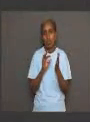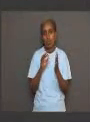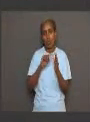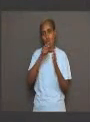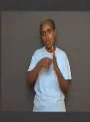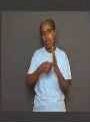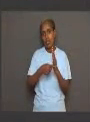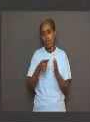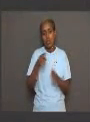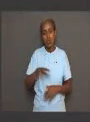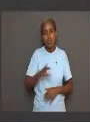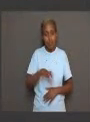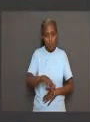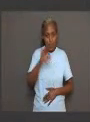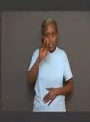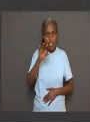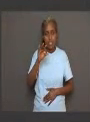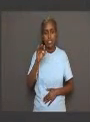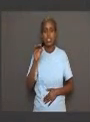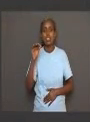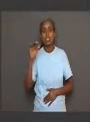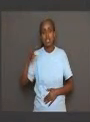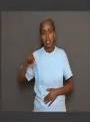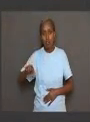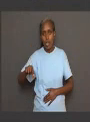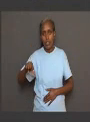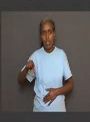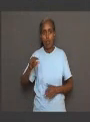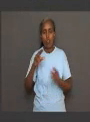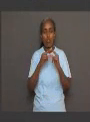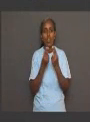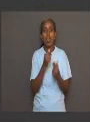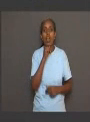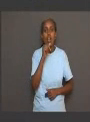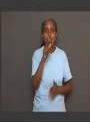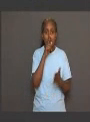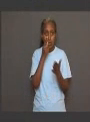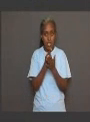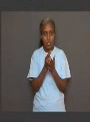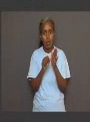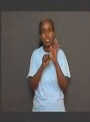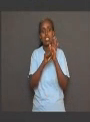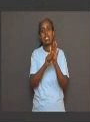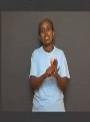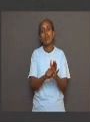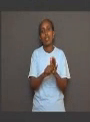the kth quartile of ungrouped data of sample size n, we can use